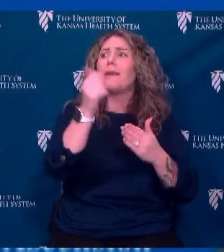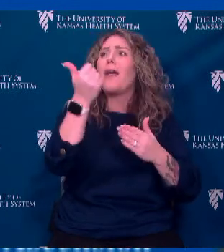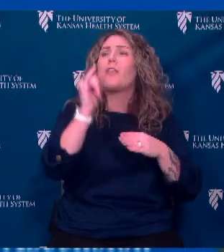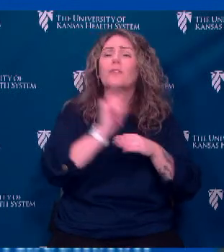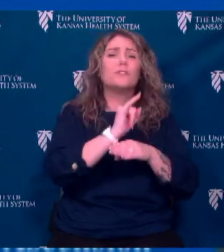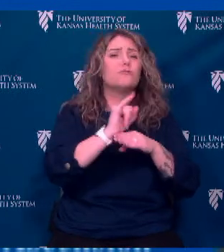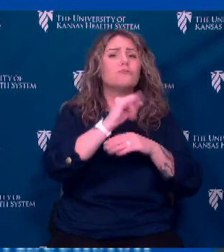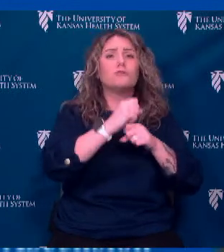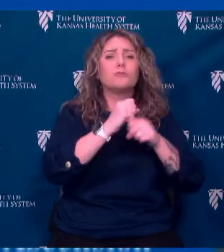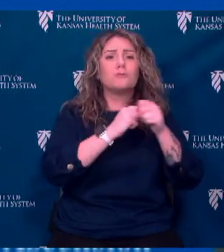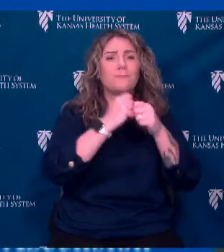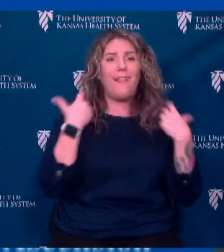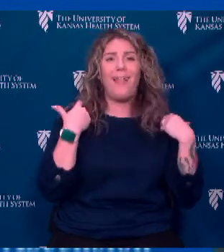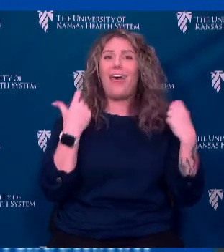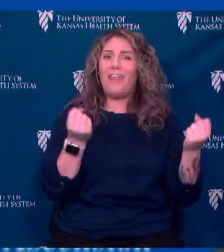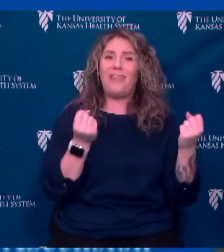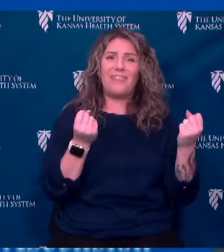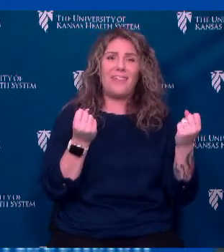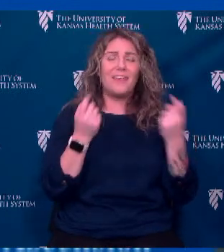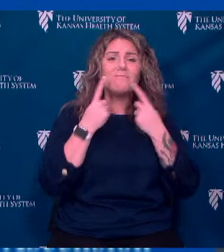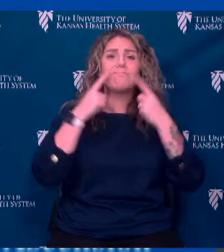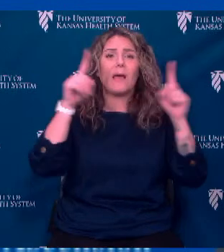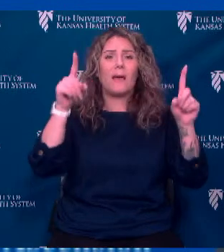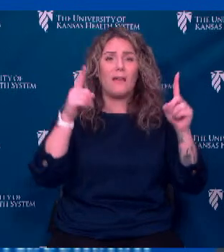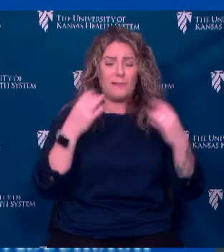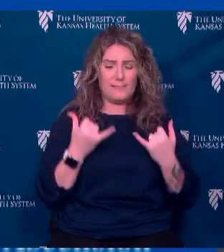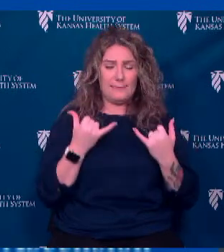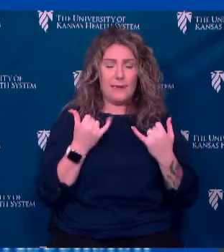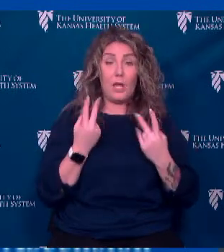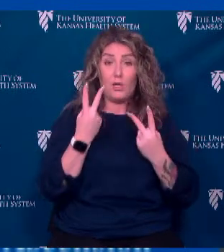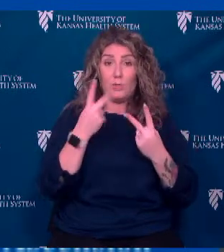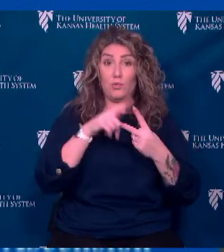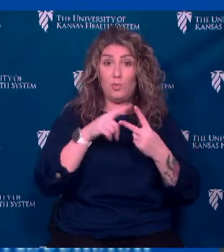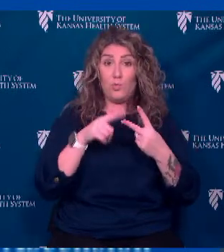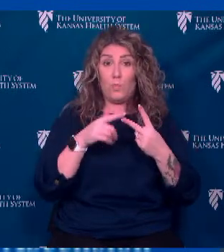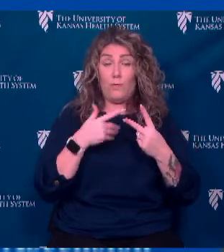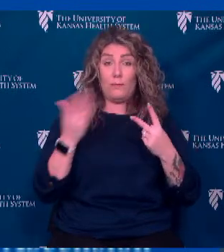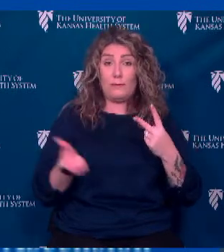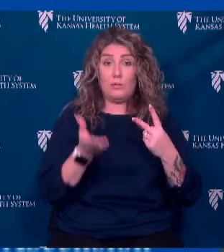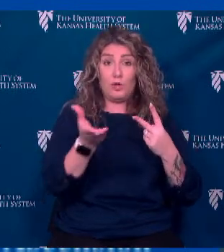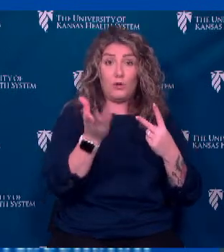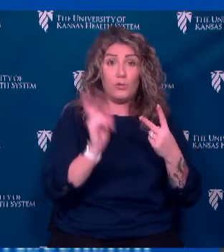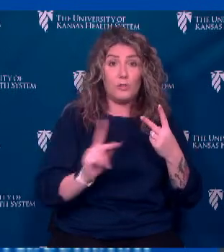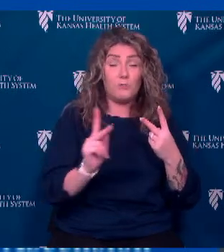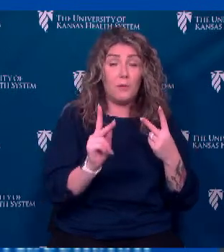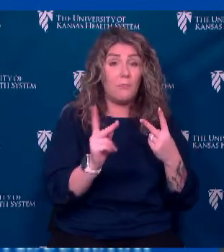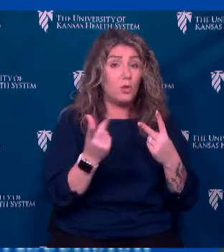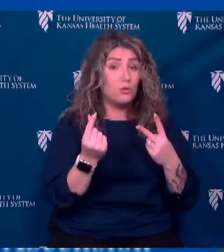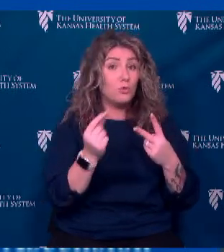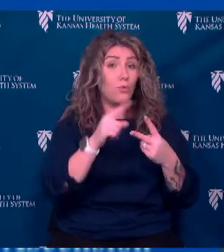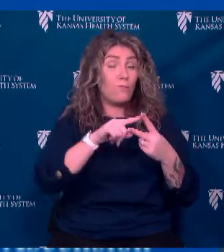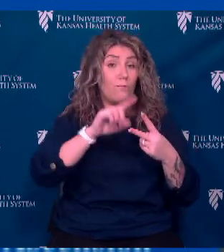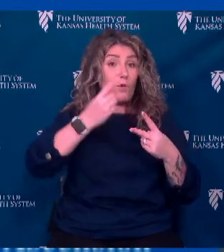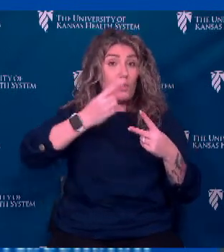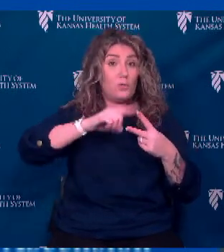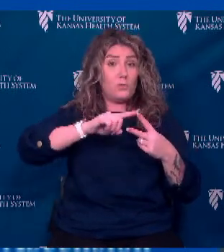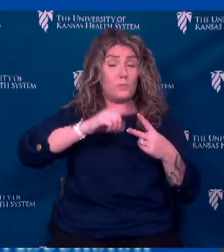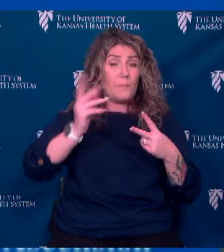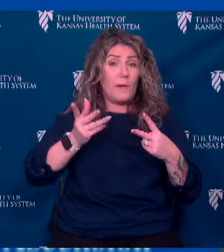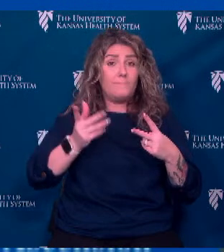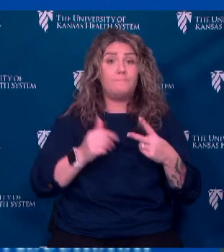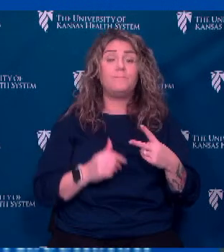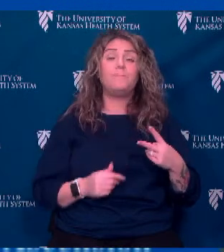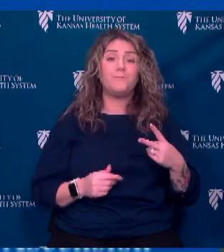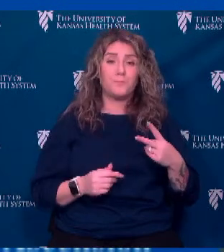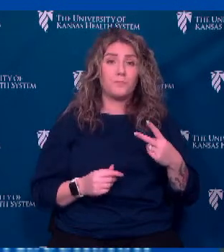is healthy and thriving. And today, there are 2 things that I would actually encourage people to do. And one of them is